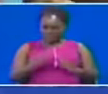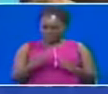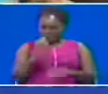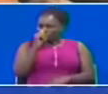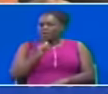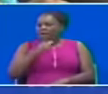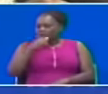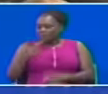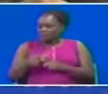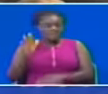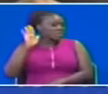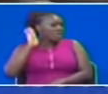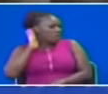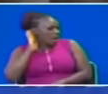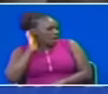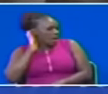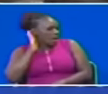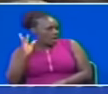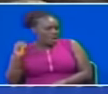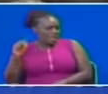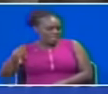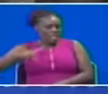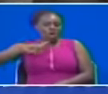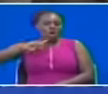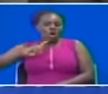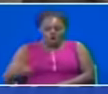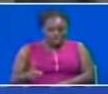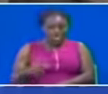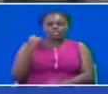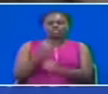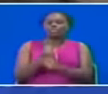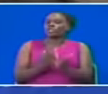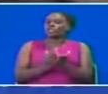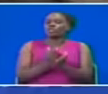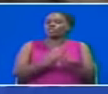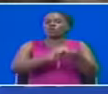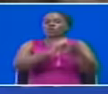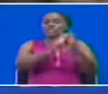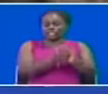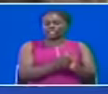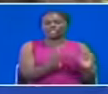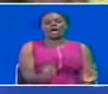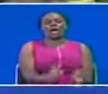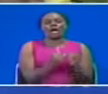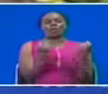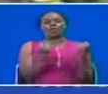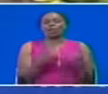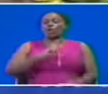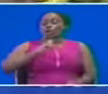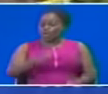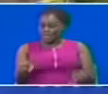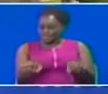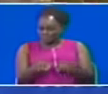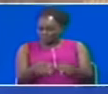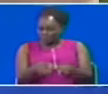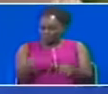but word has it that MPs are under strict instructions to ensure the amendments are effected and have been directed